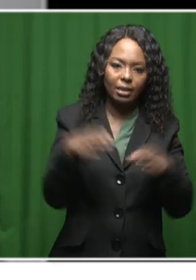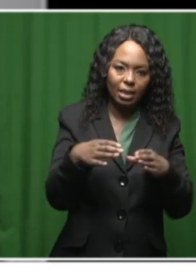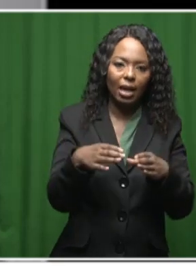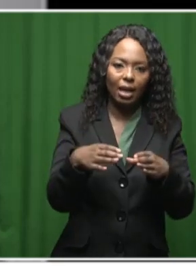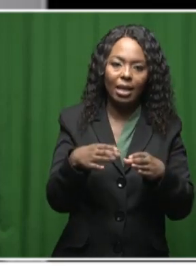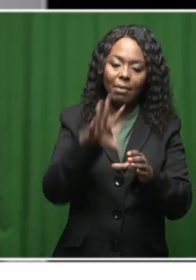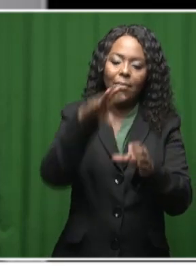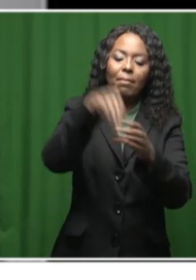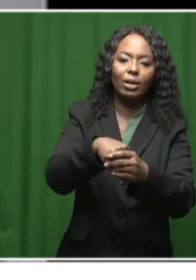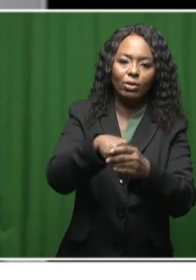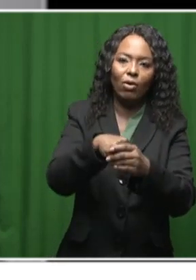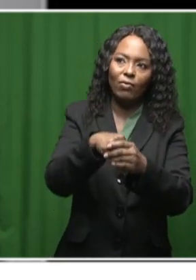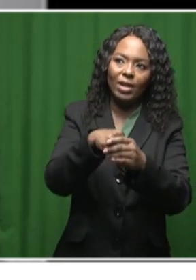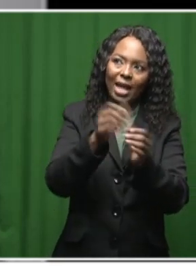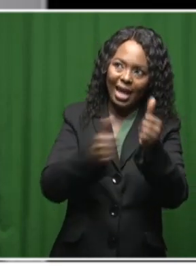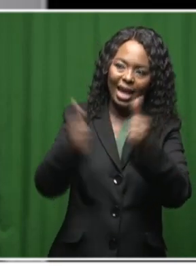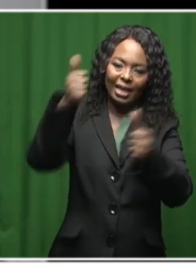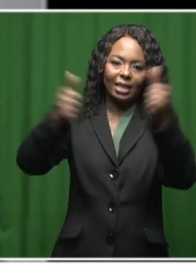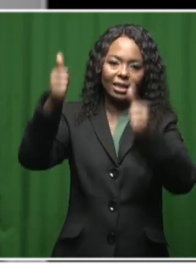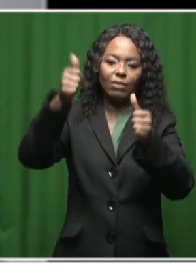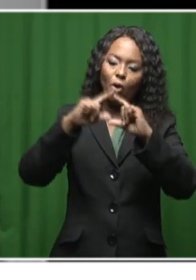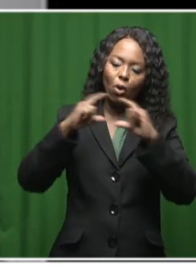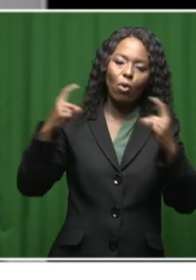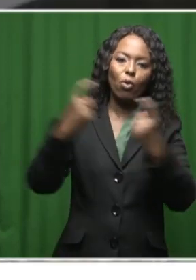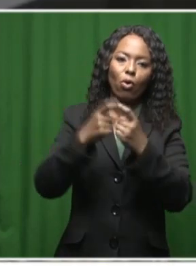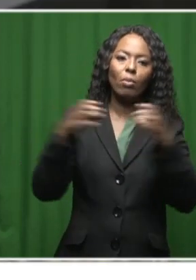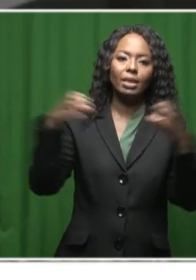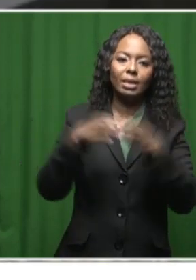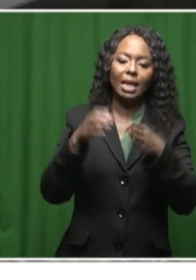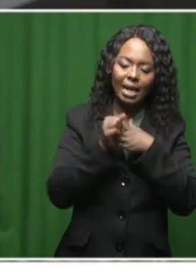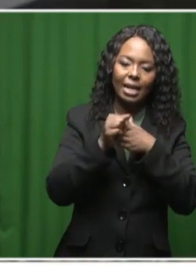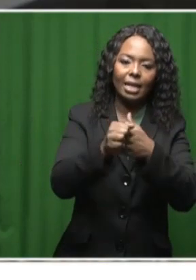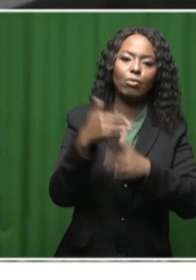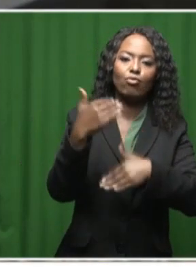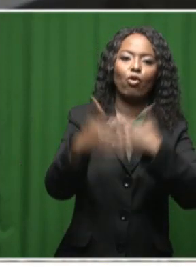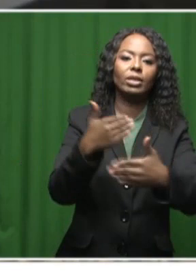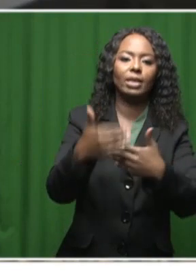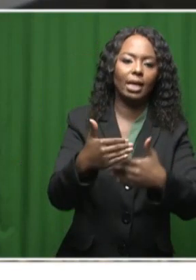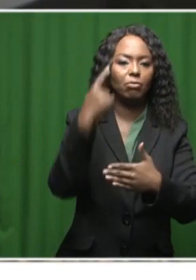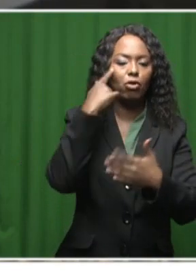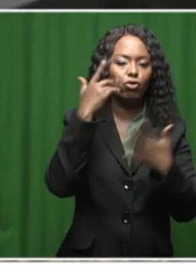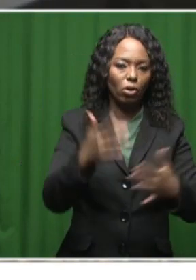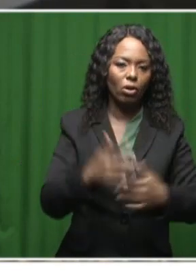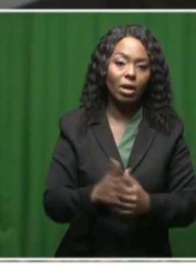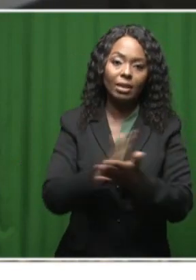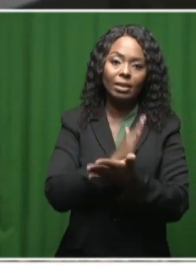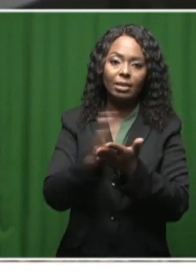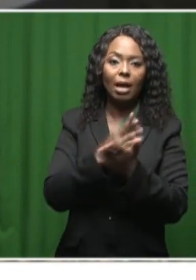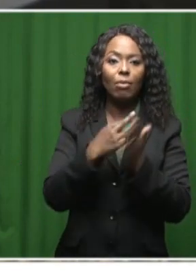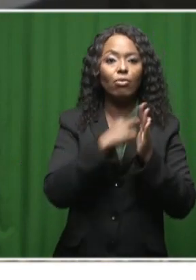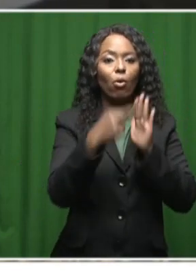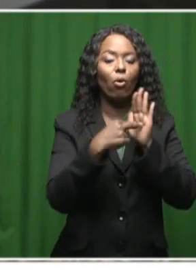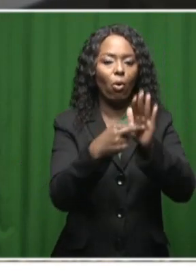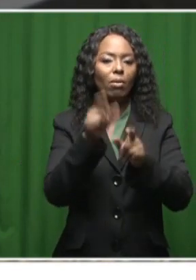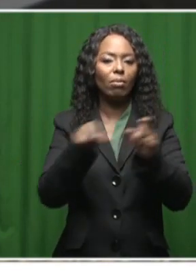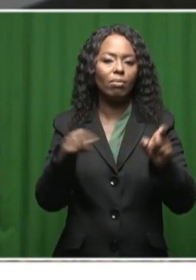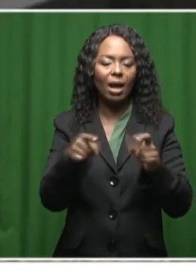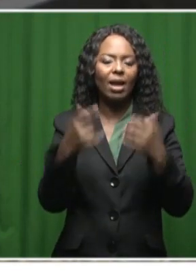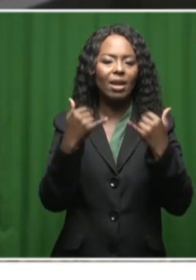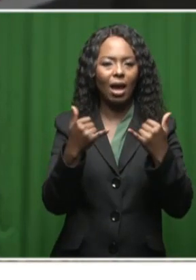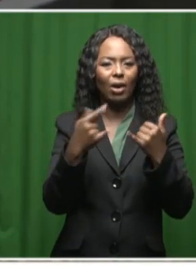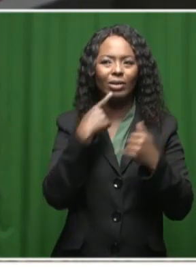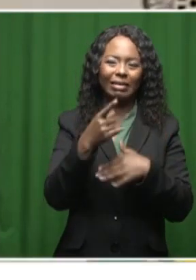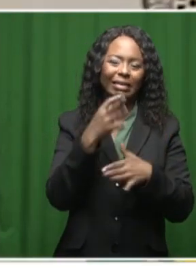part of the executive committee in leading the process. Meanwhile, some political role players have mixed reactions on coalitions